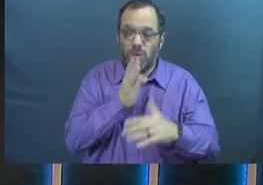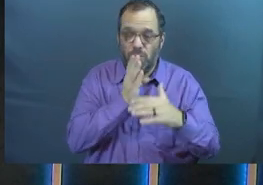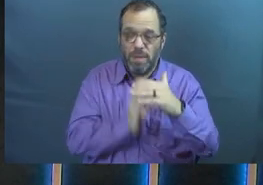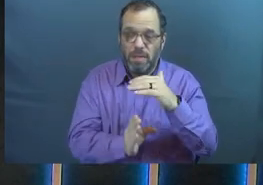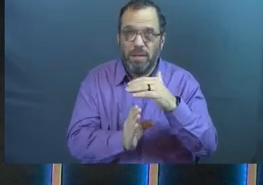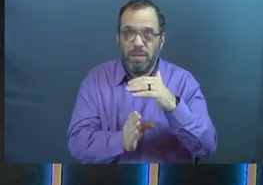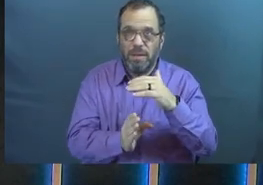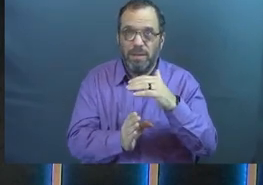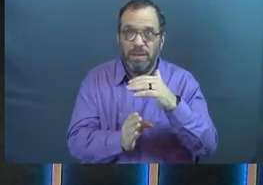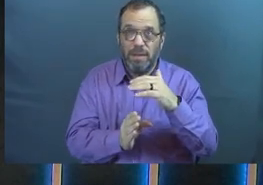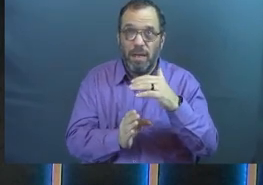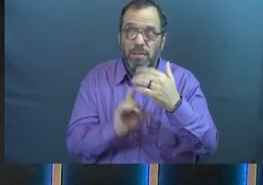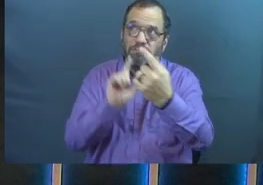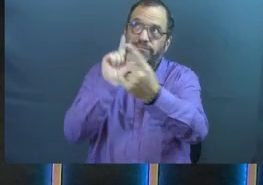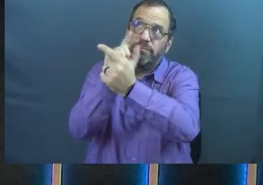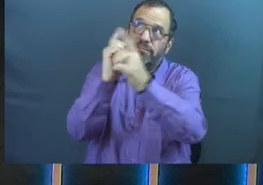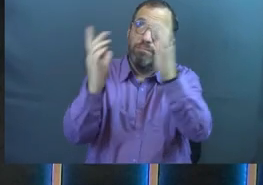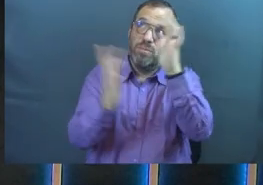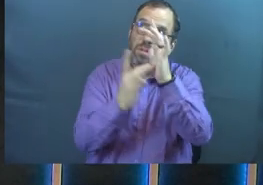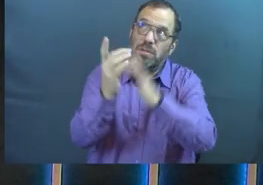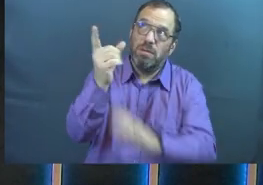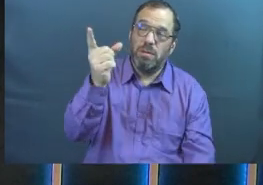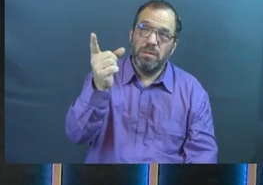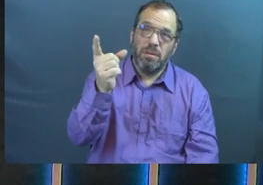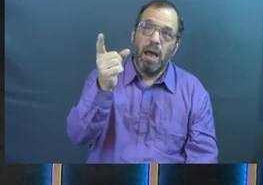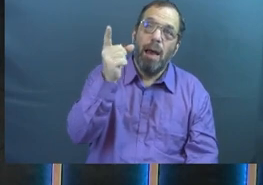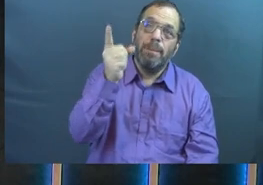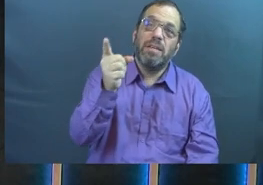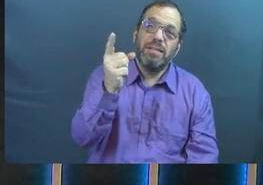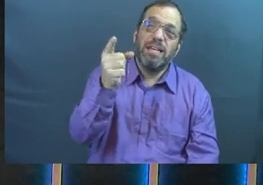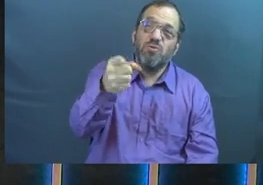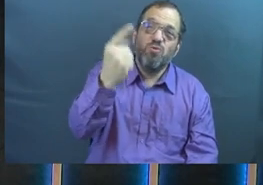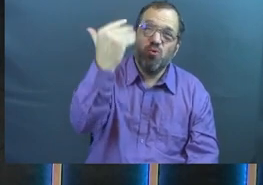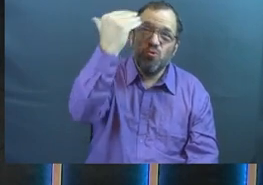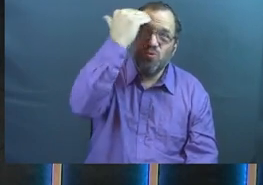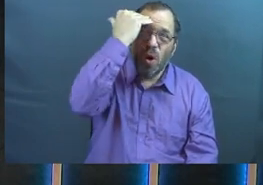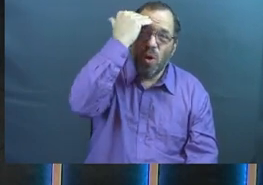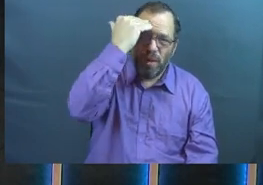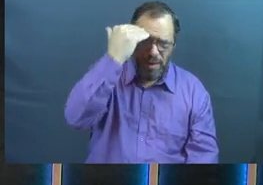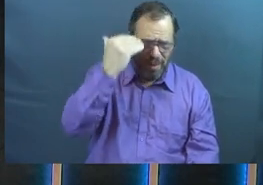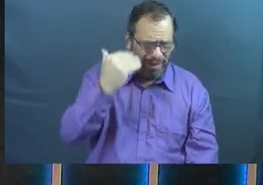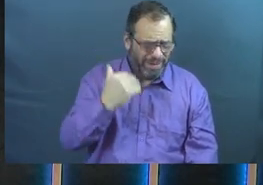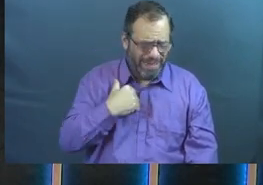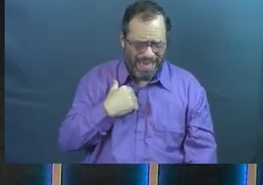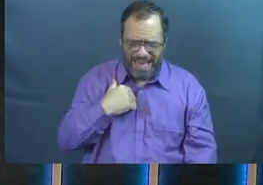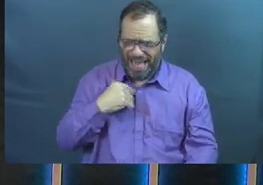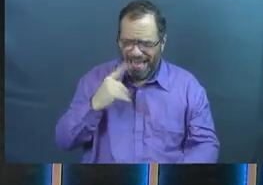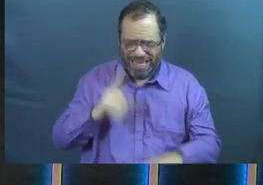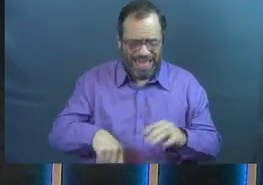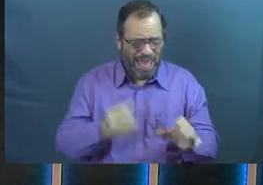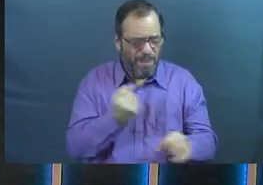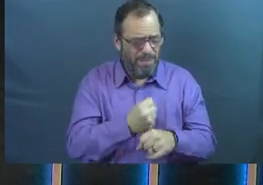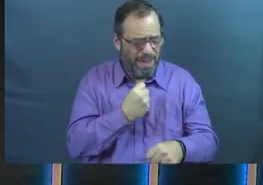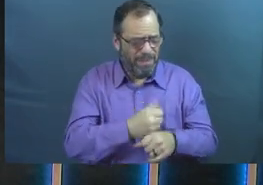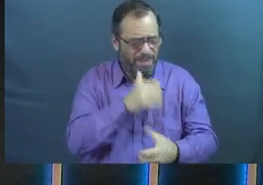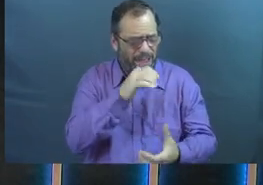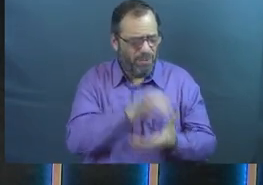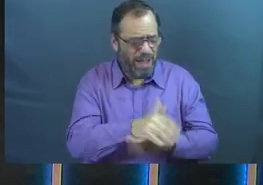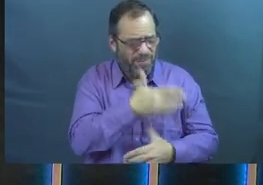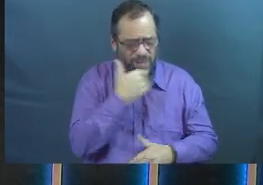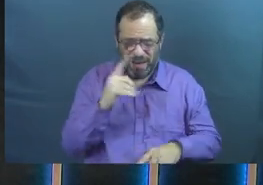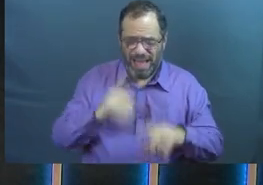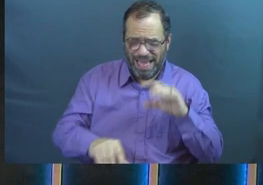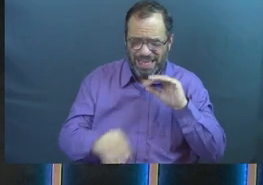humility? You start running to Jesus. Because you start to realize, I can't make them better. I can't fix this